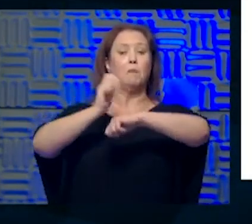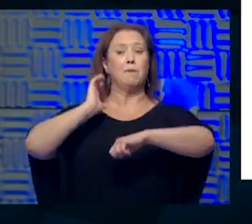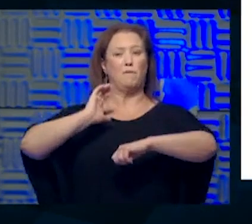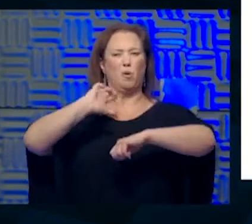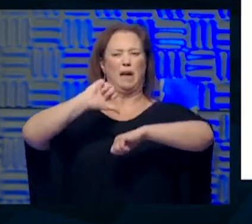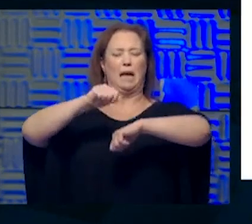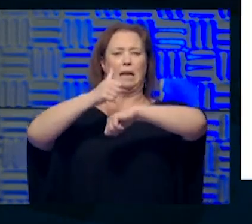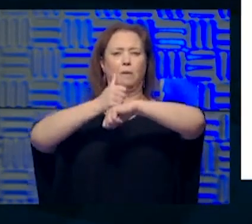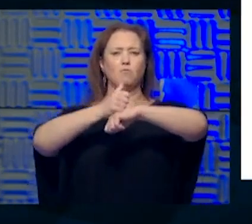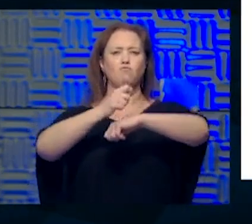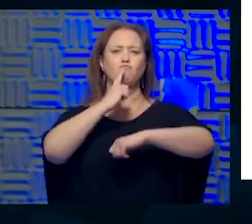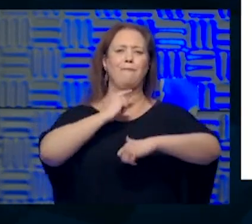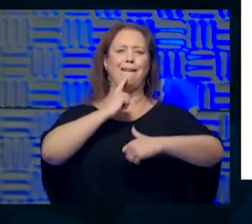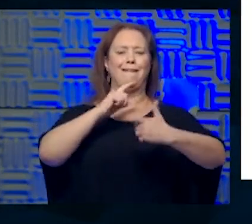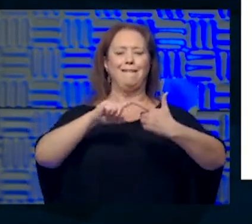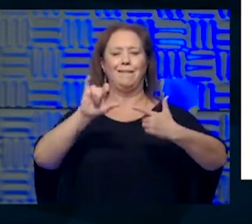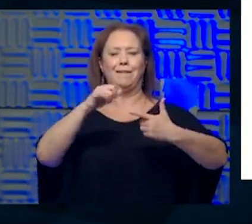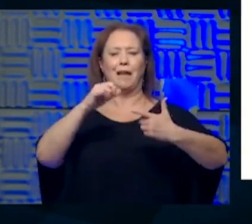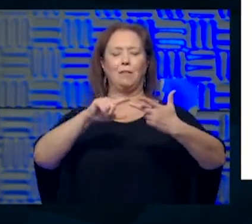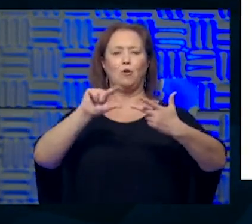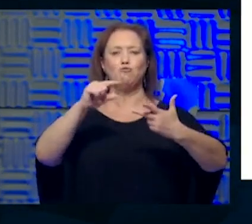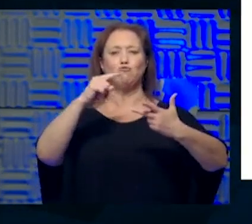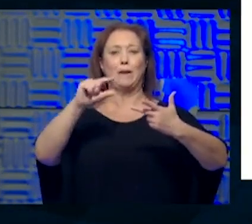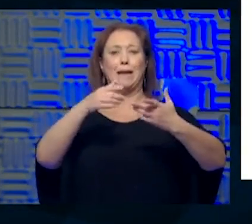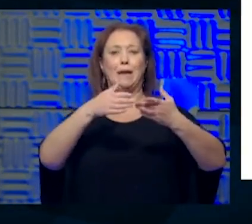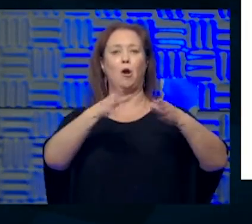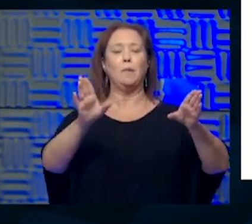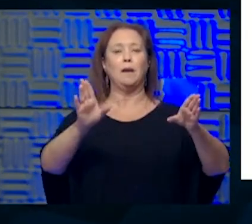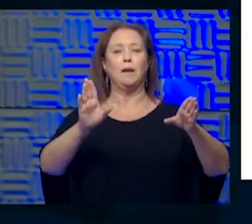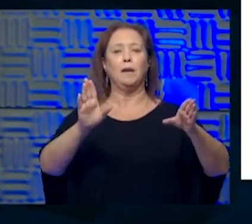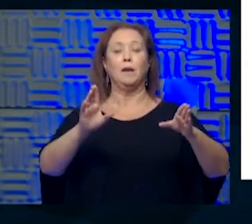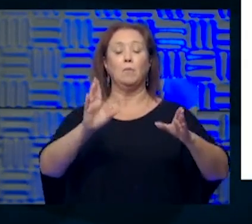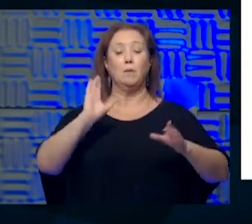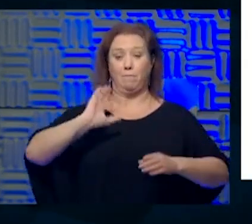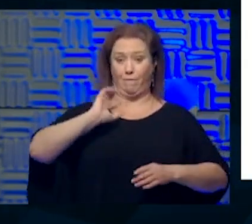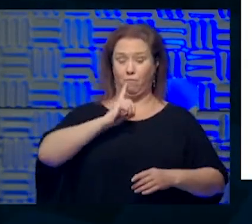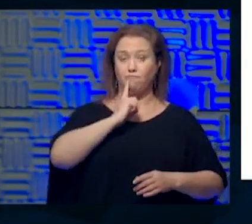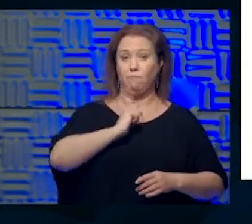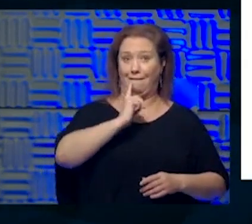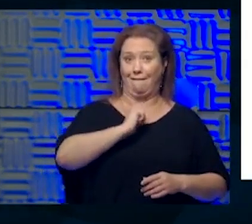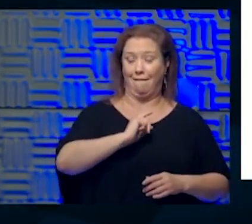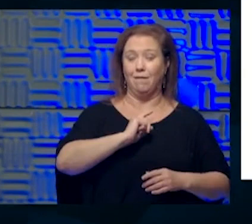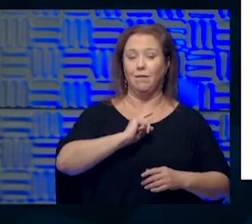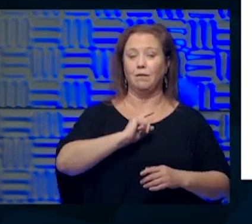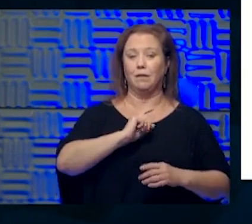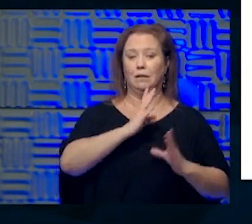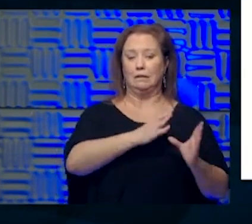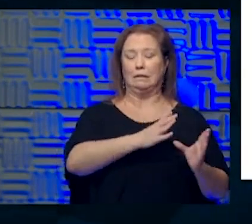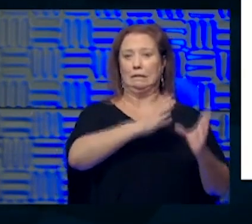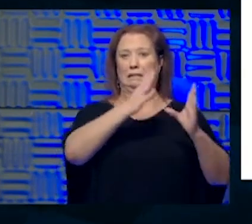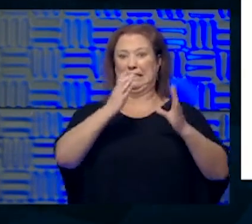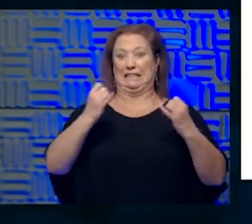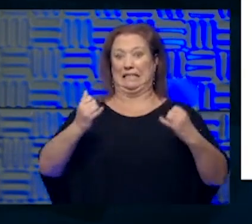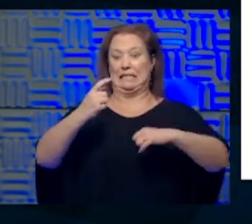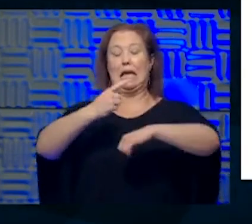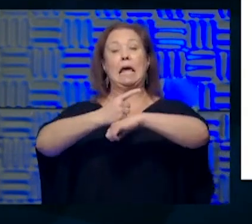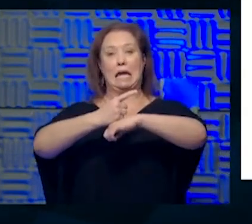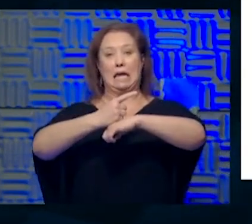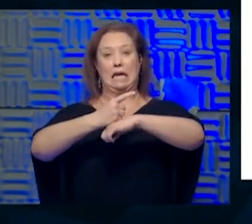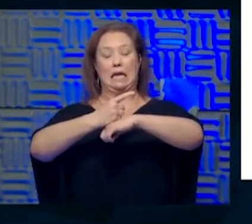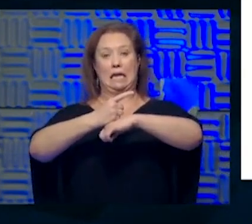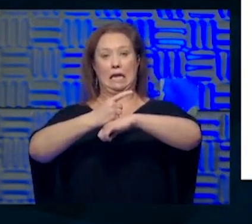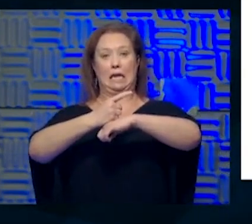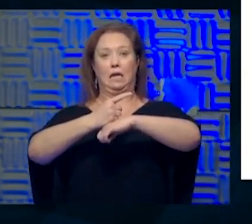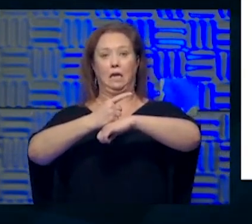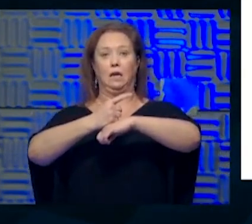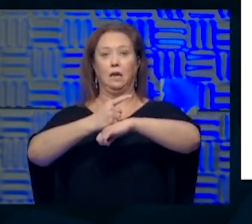this sort of red, yellow, green phased reopening. We were in red, and we just moved actually today. We